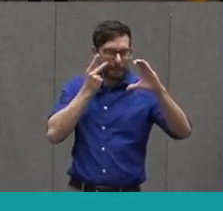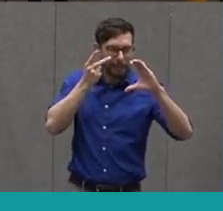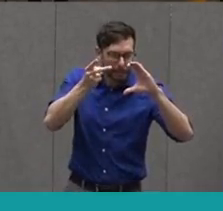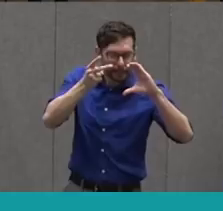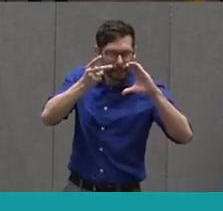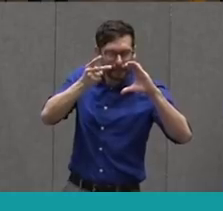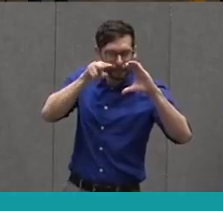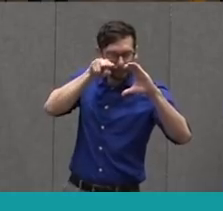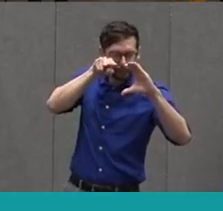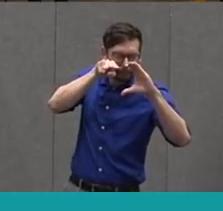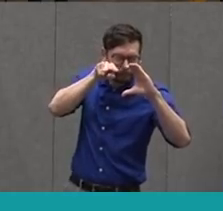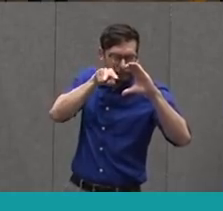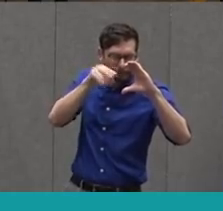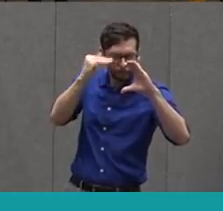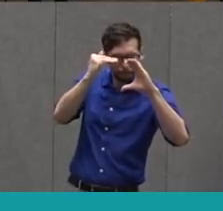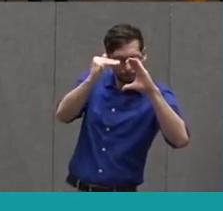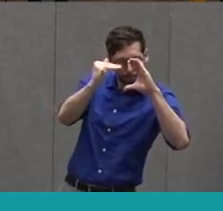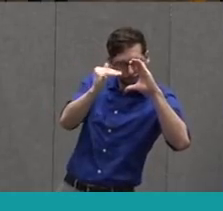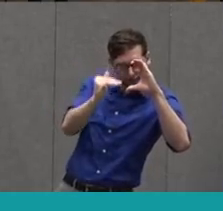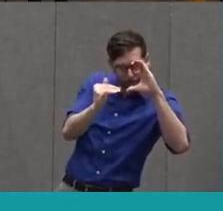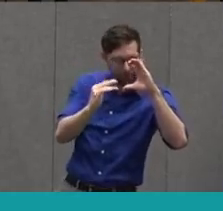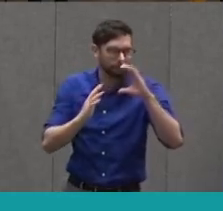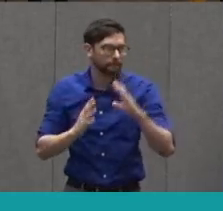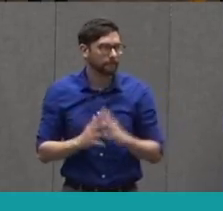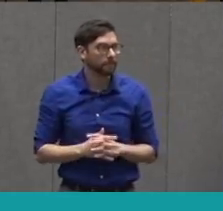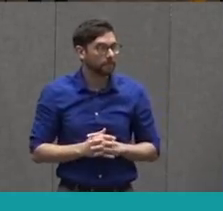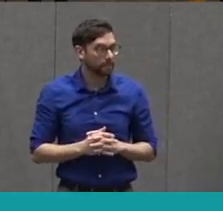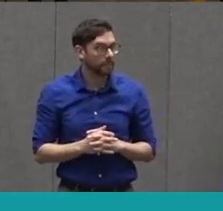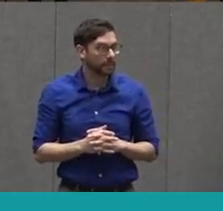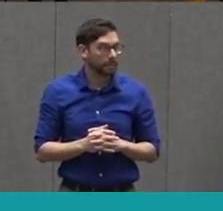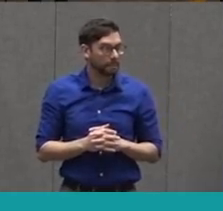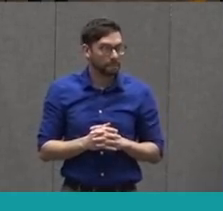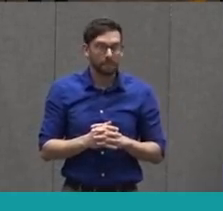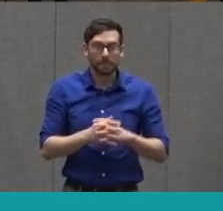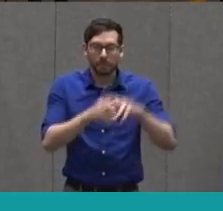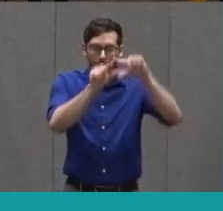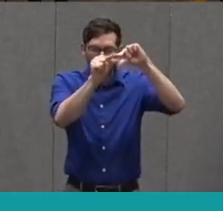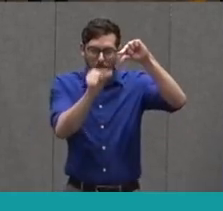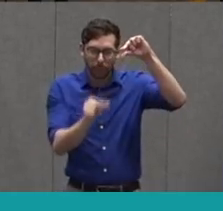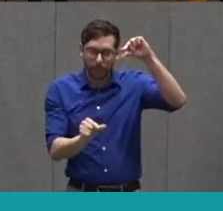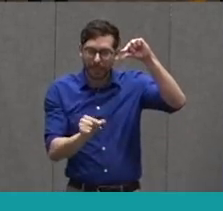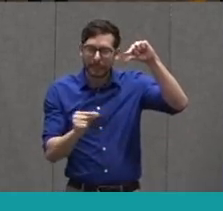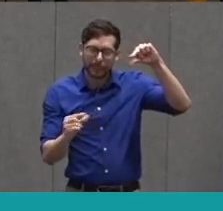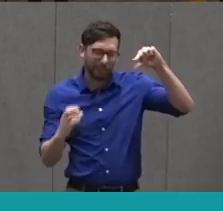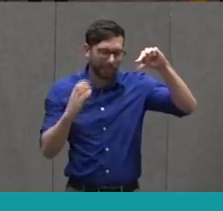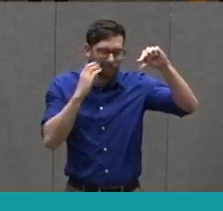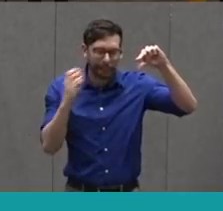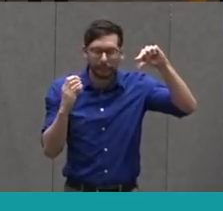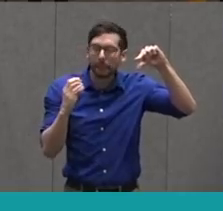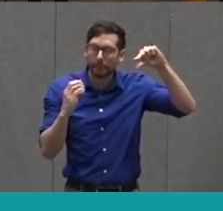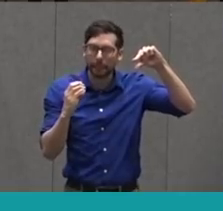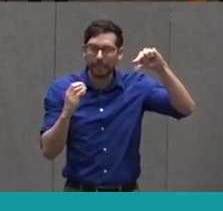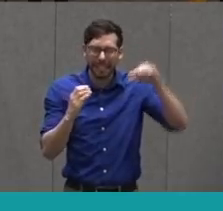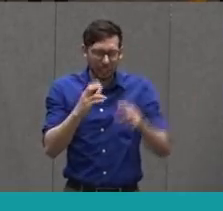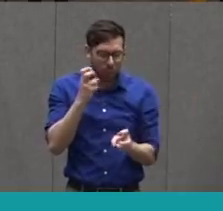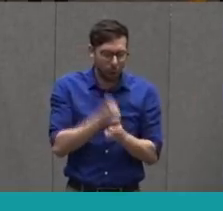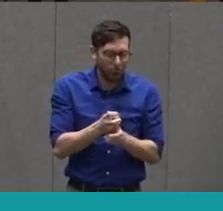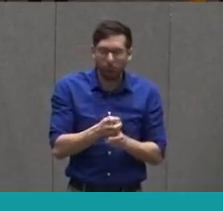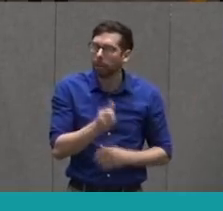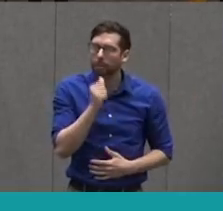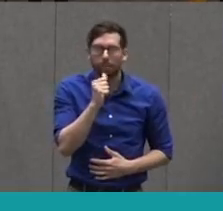It has some spaces here. It's pretty thick. It's hard. It's not soft.